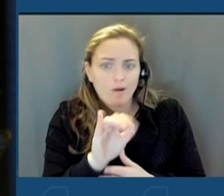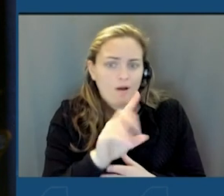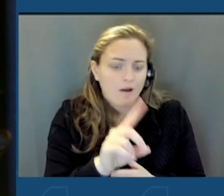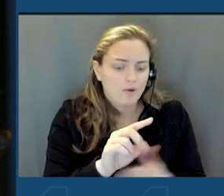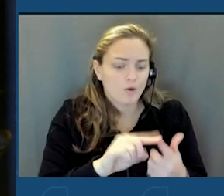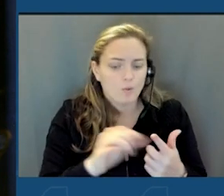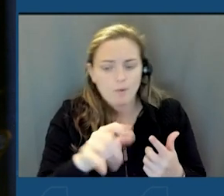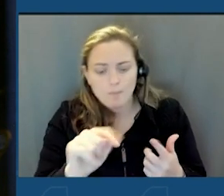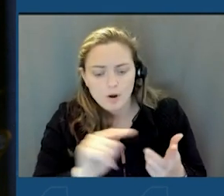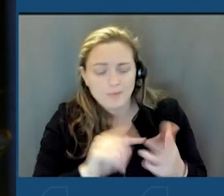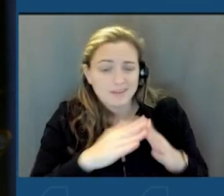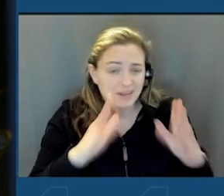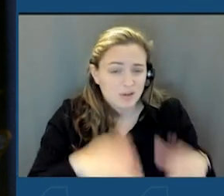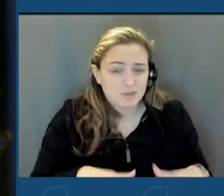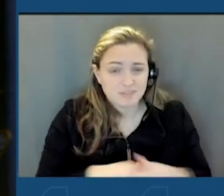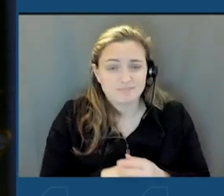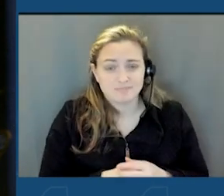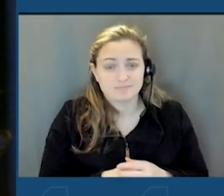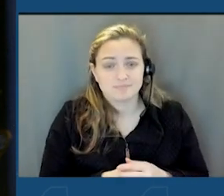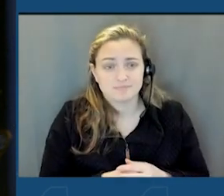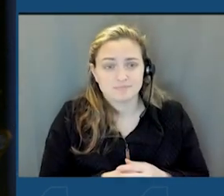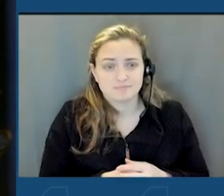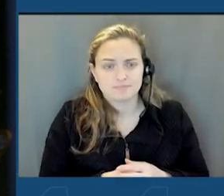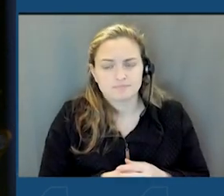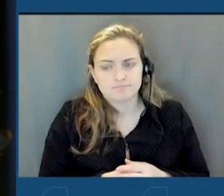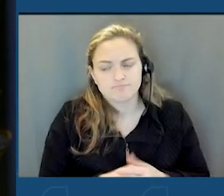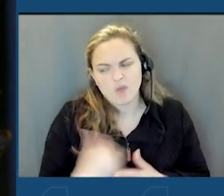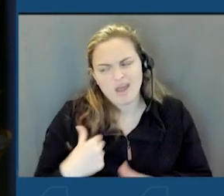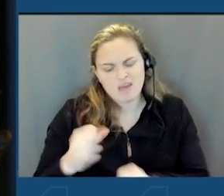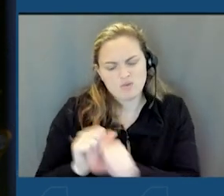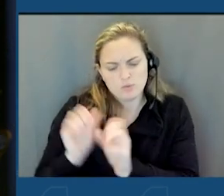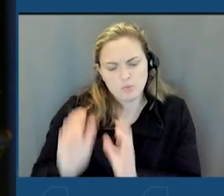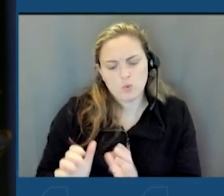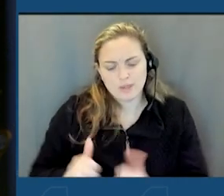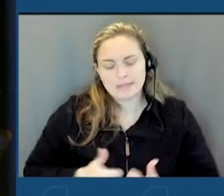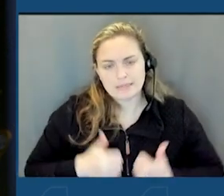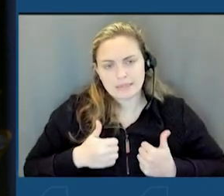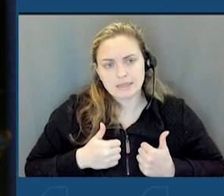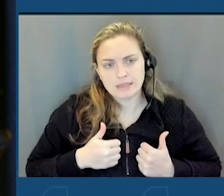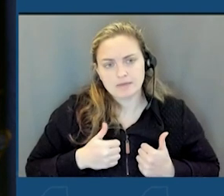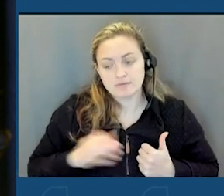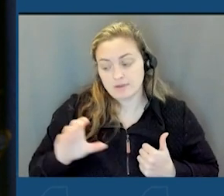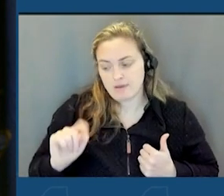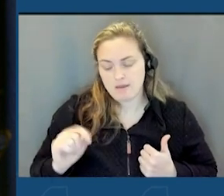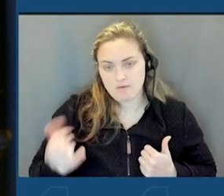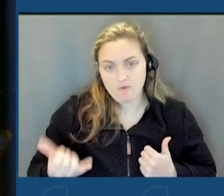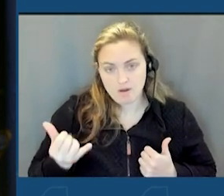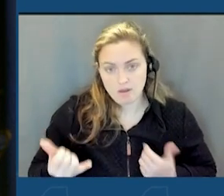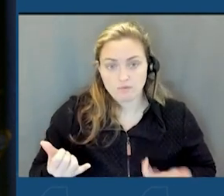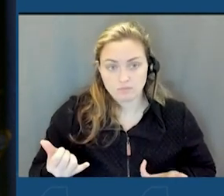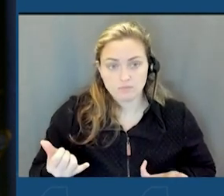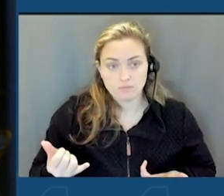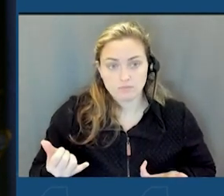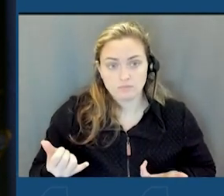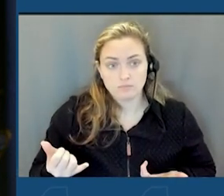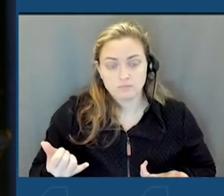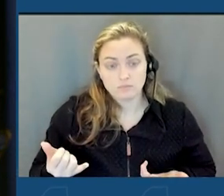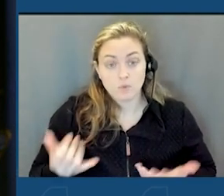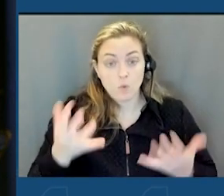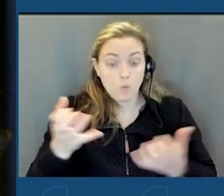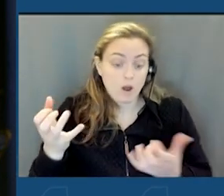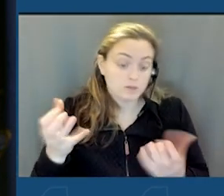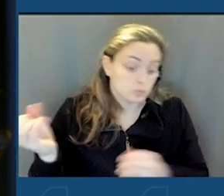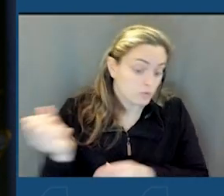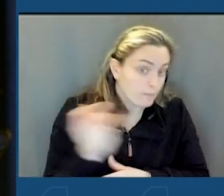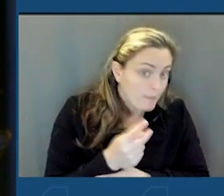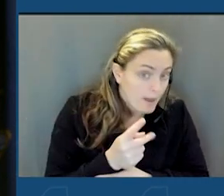housing. So I have an employee who lives in Connecticut right now, and she wants to move back to Long